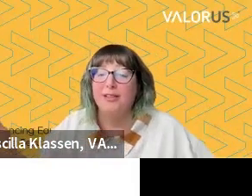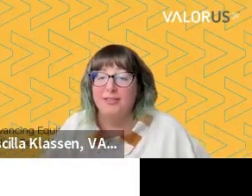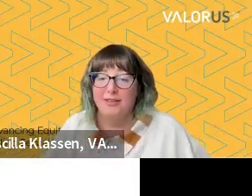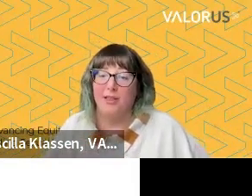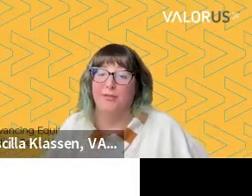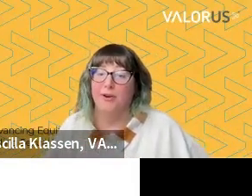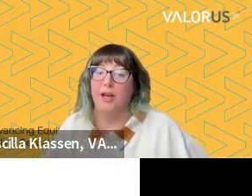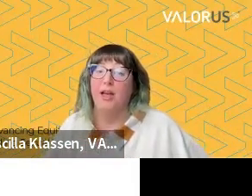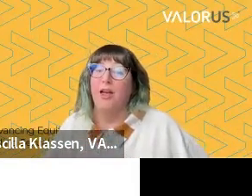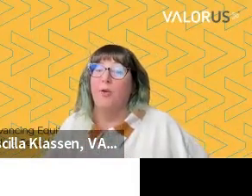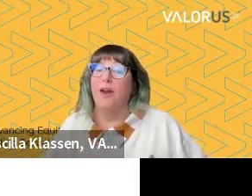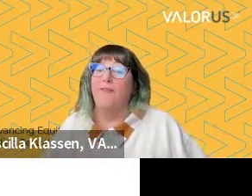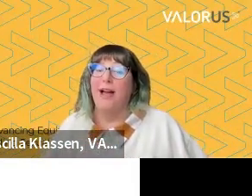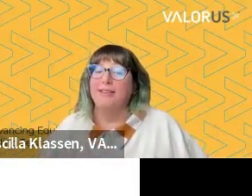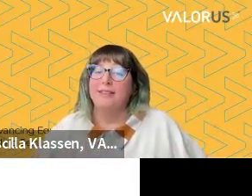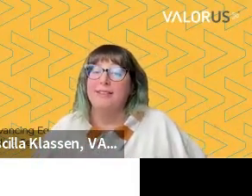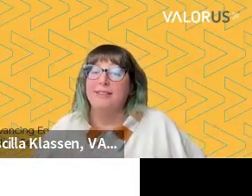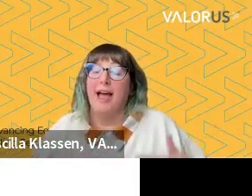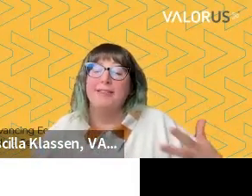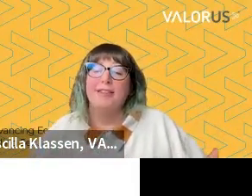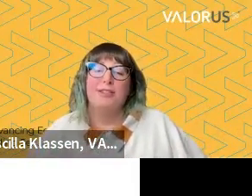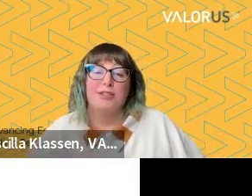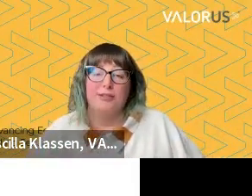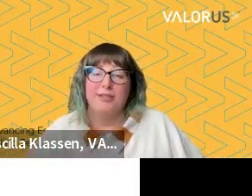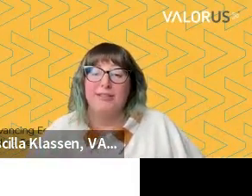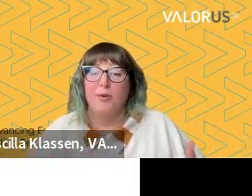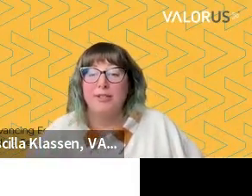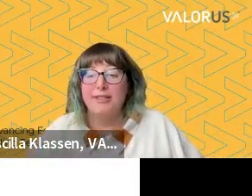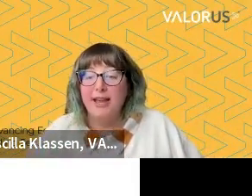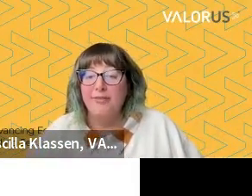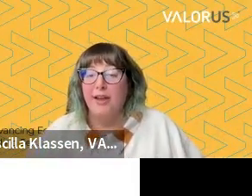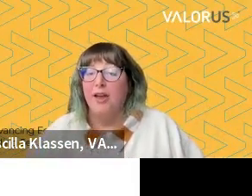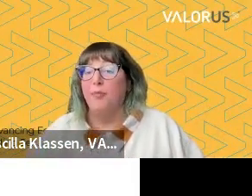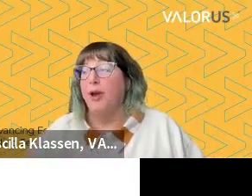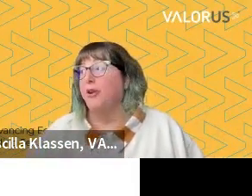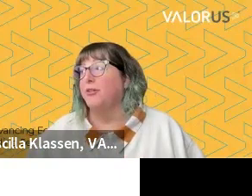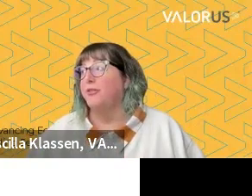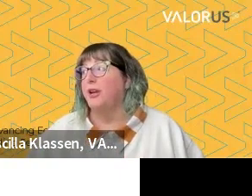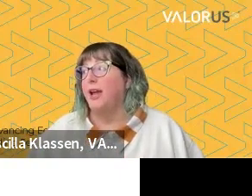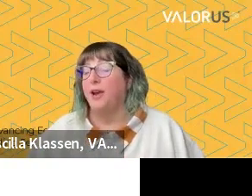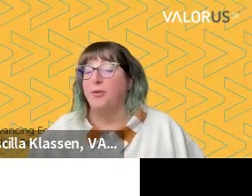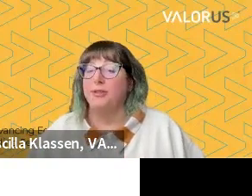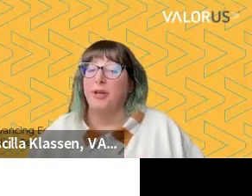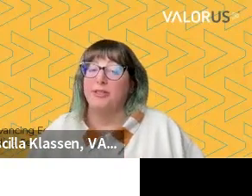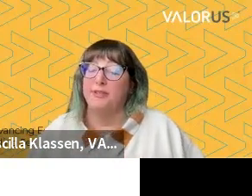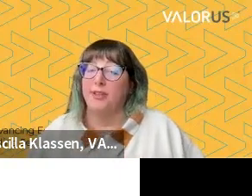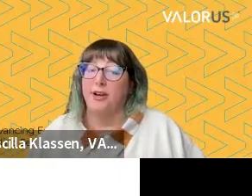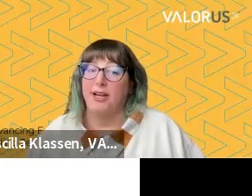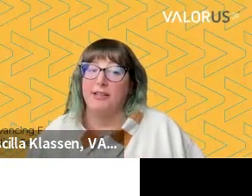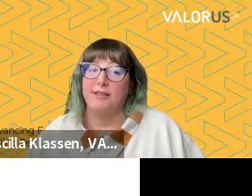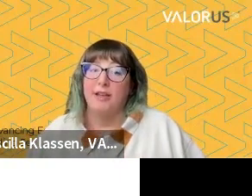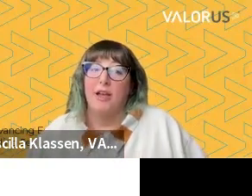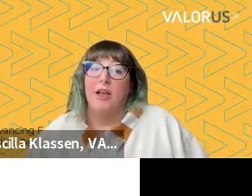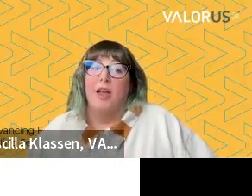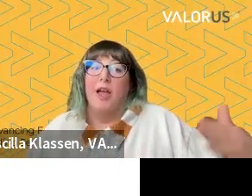violence across California would have access to services that were safe, barrier-free, and responsive to